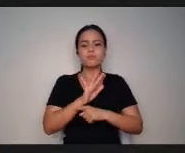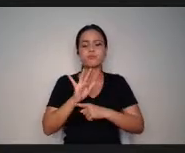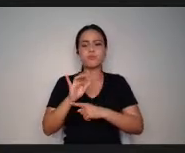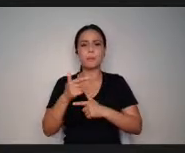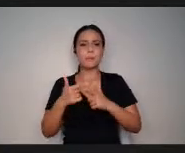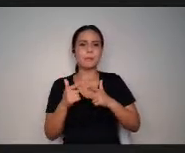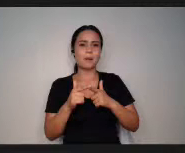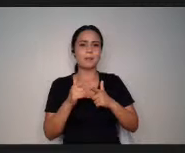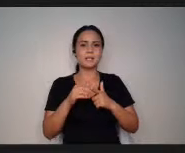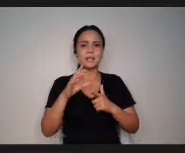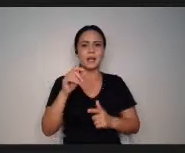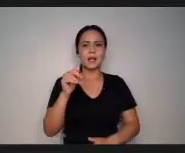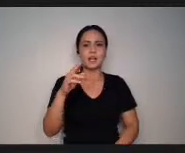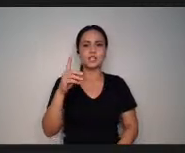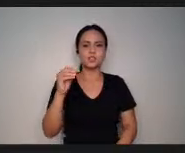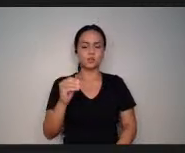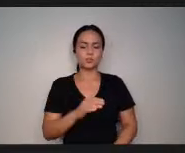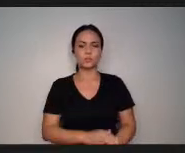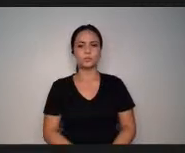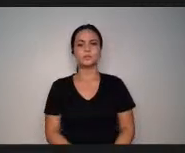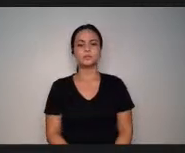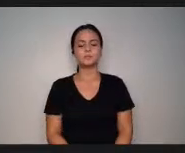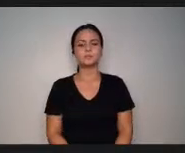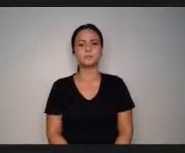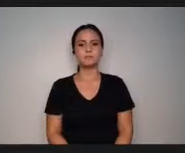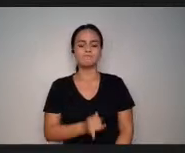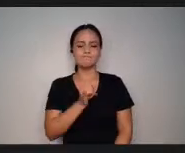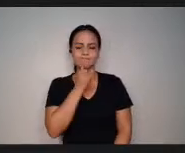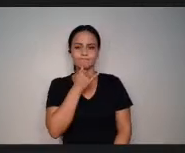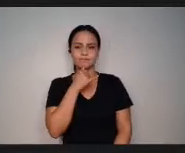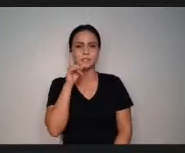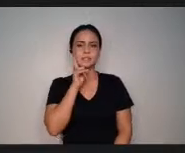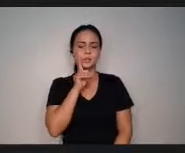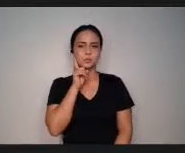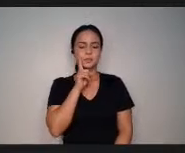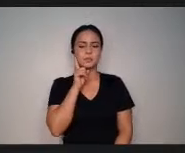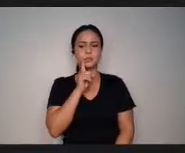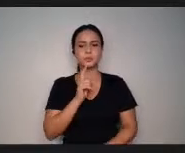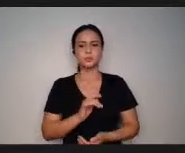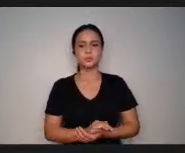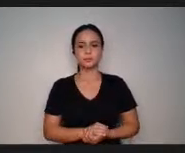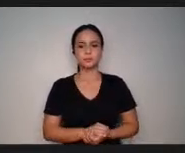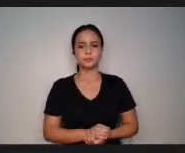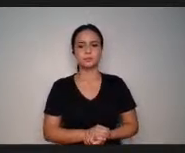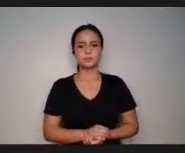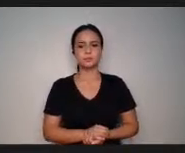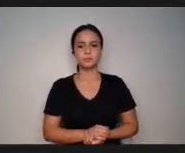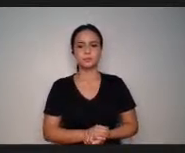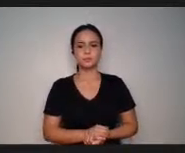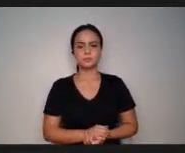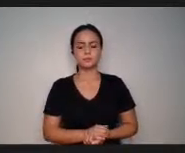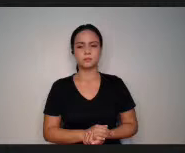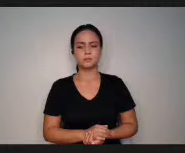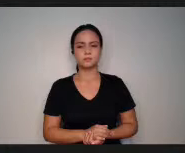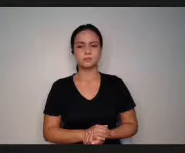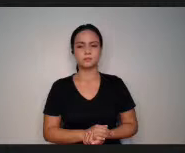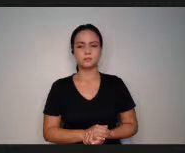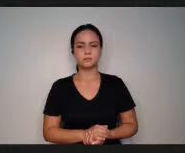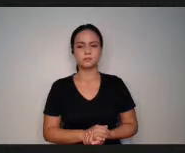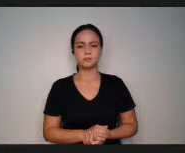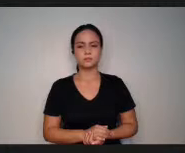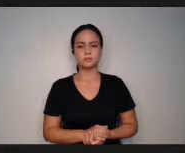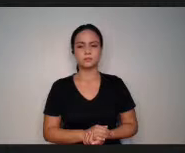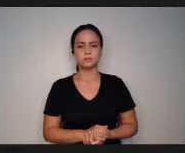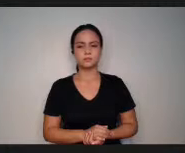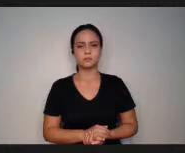Unfortunately, in the United States, as well, and maybe peculiarly to the United States, we've seen an increase